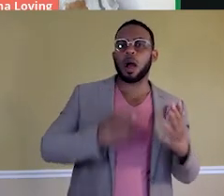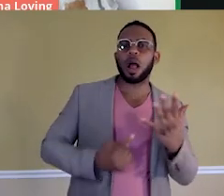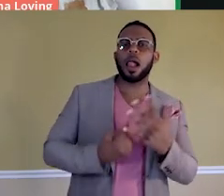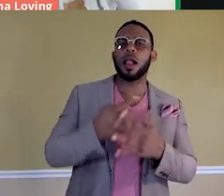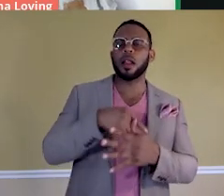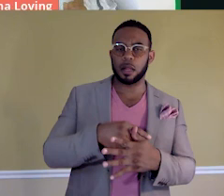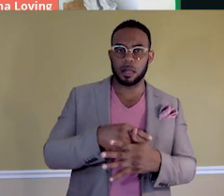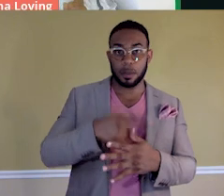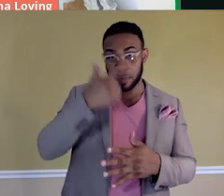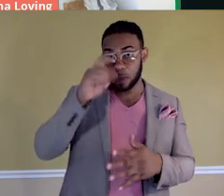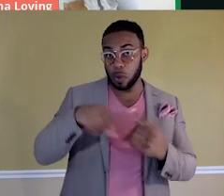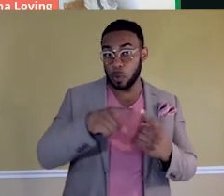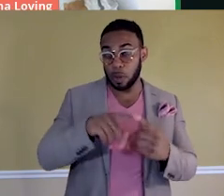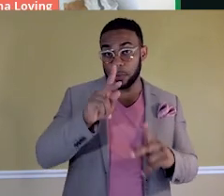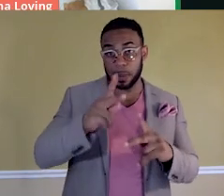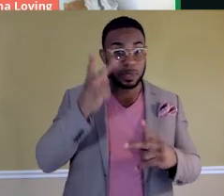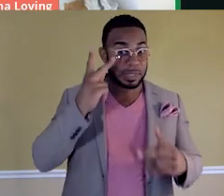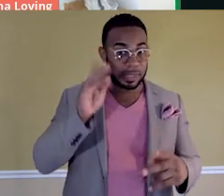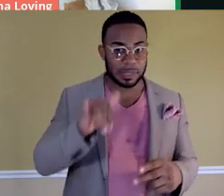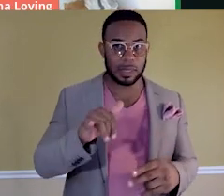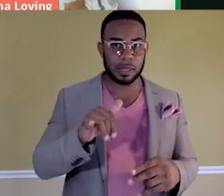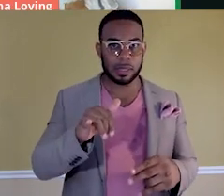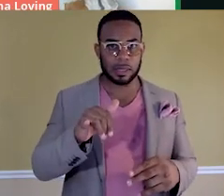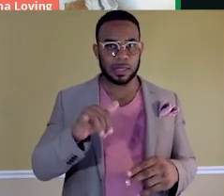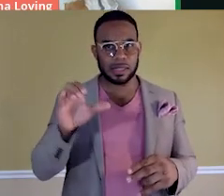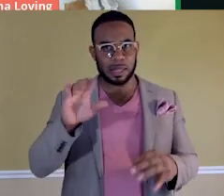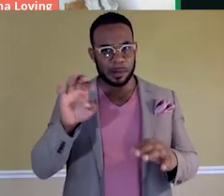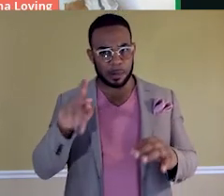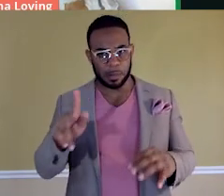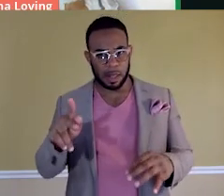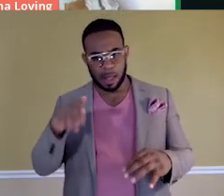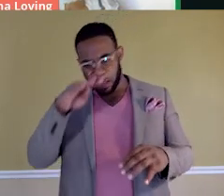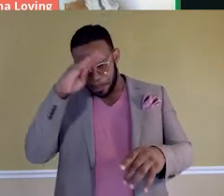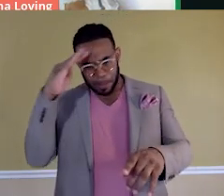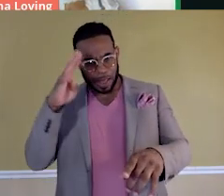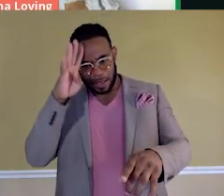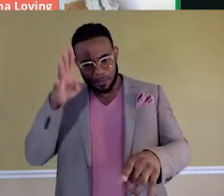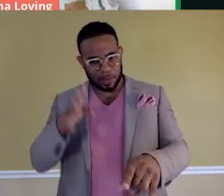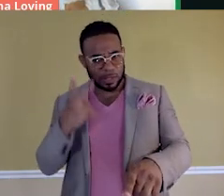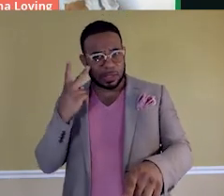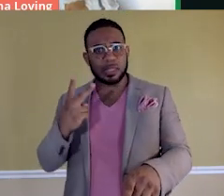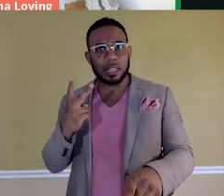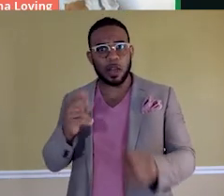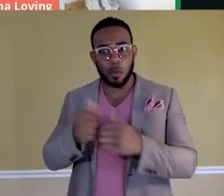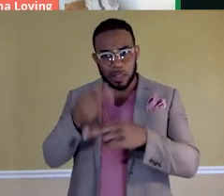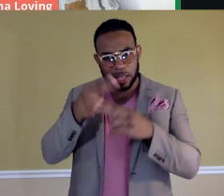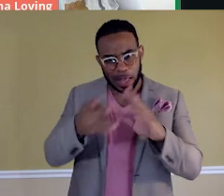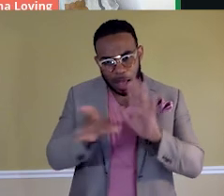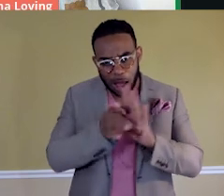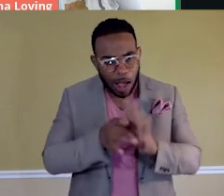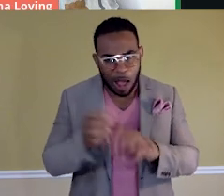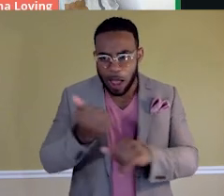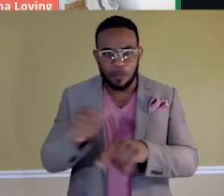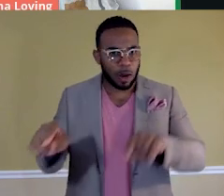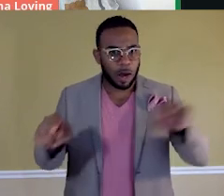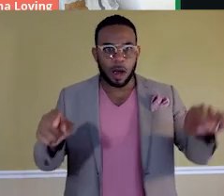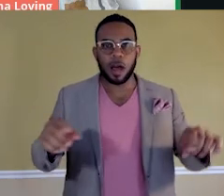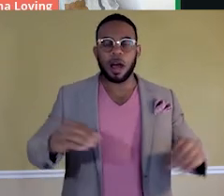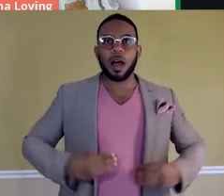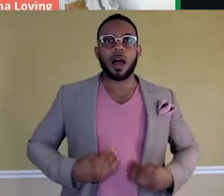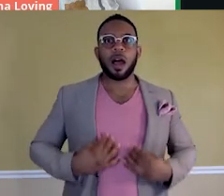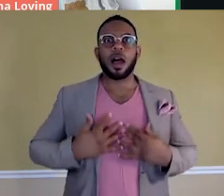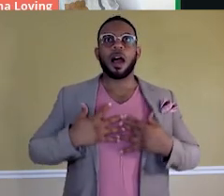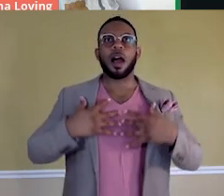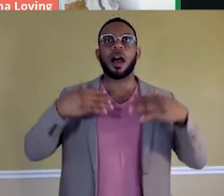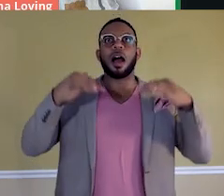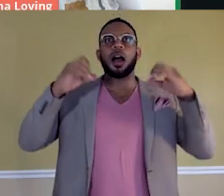up. Because when people see Black innovators with their names everywhere, it will inspire